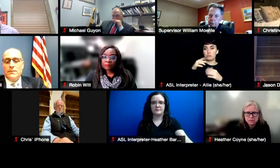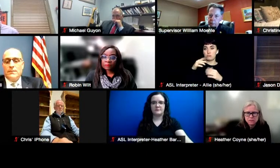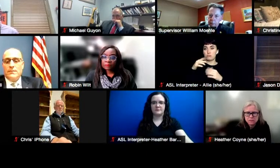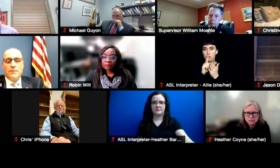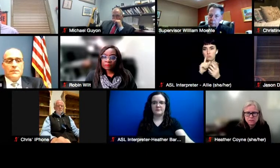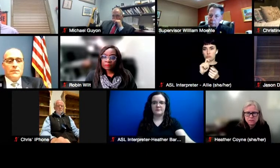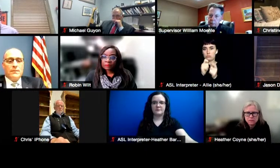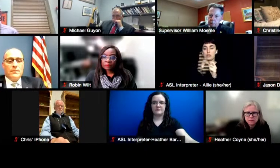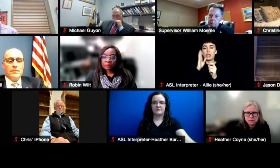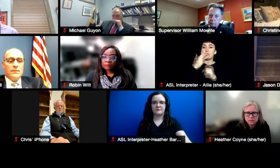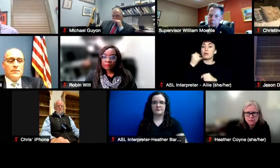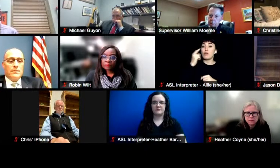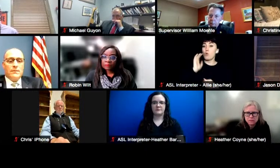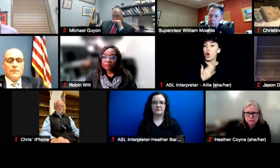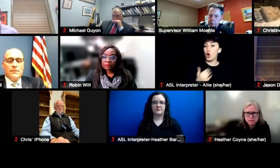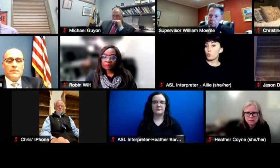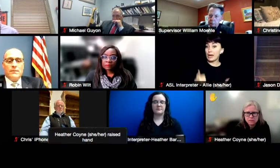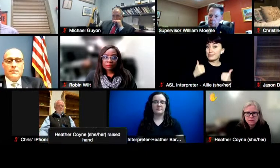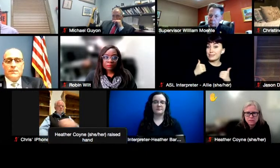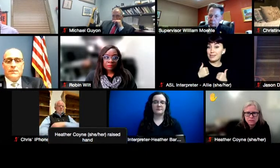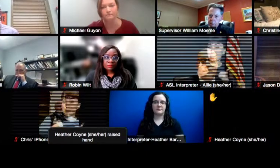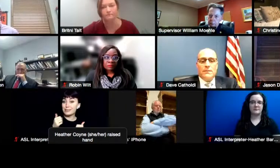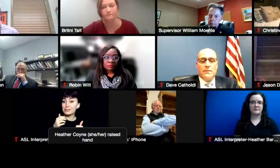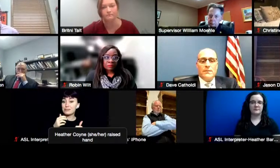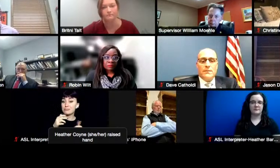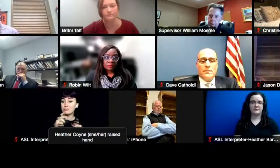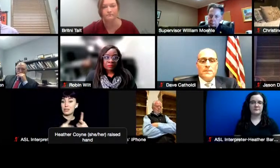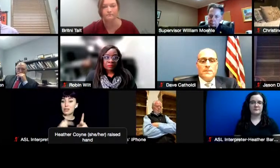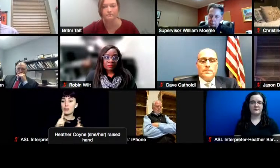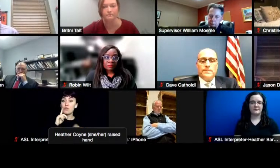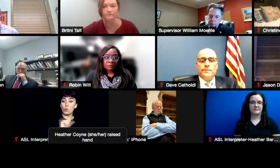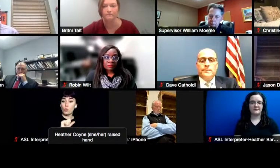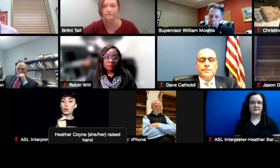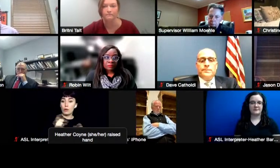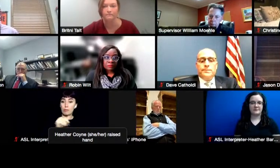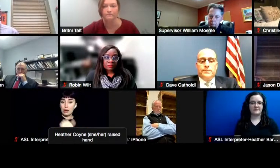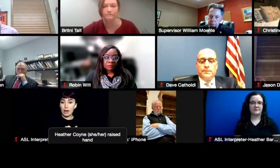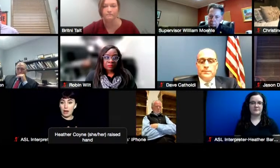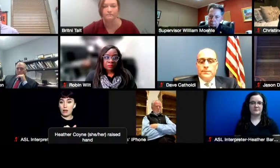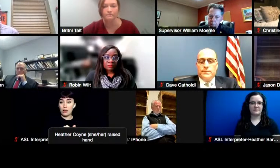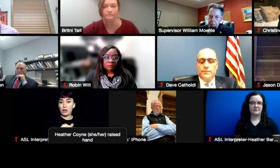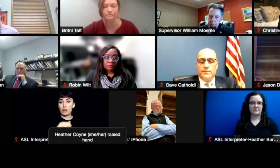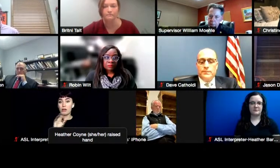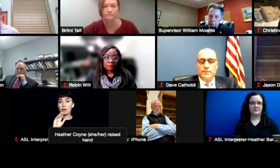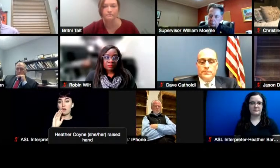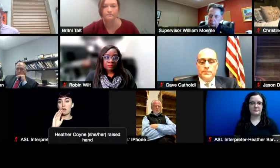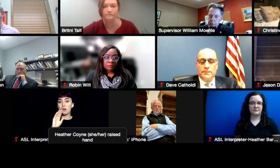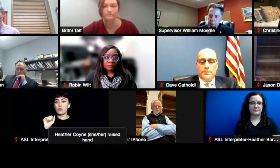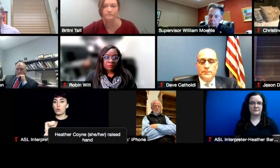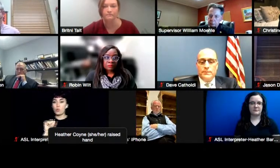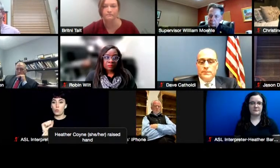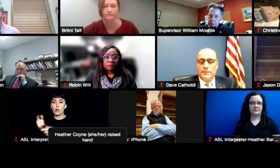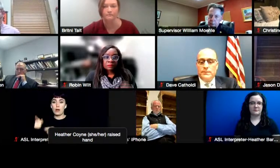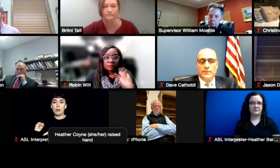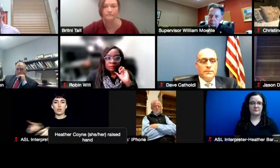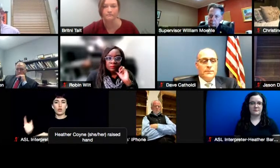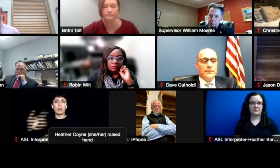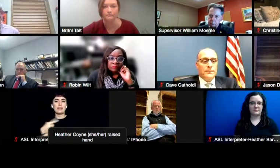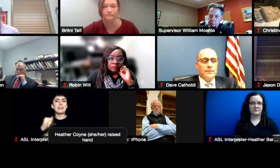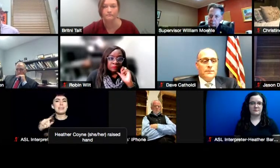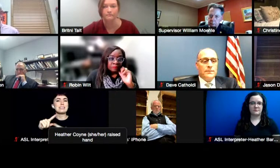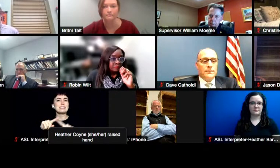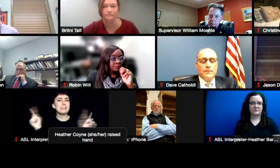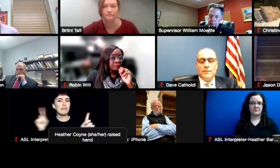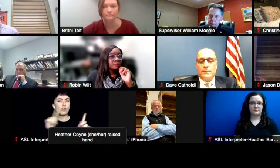be better for our residents to have the work done at night rather than have the work done during the day? That's a slightly